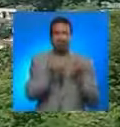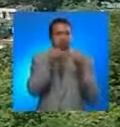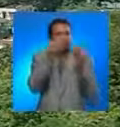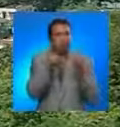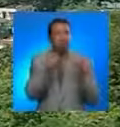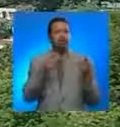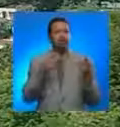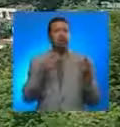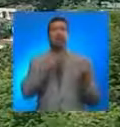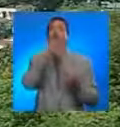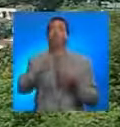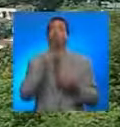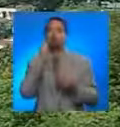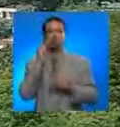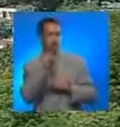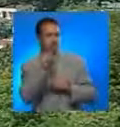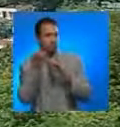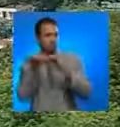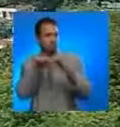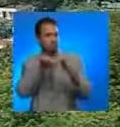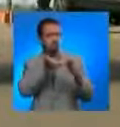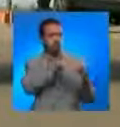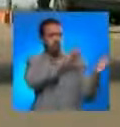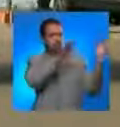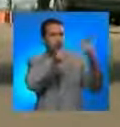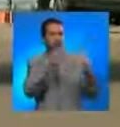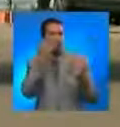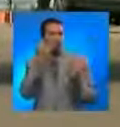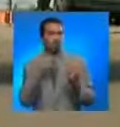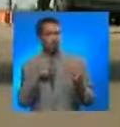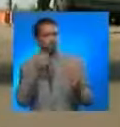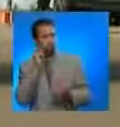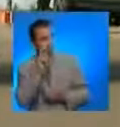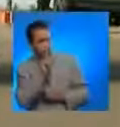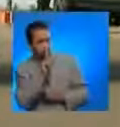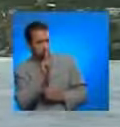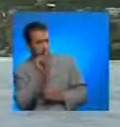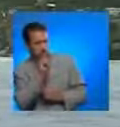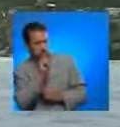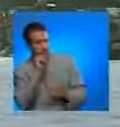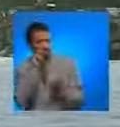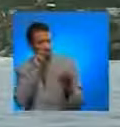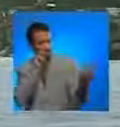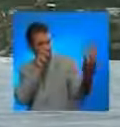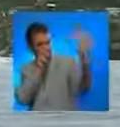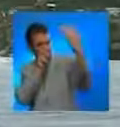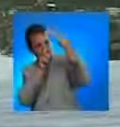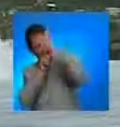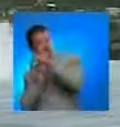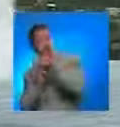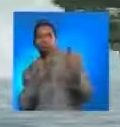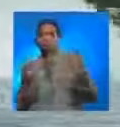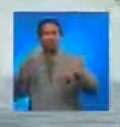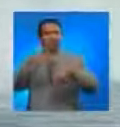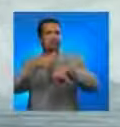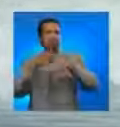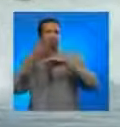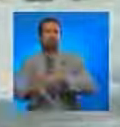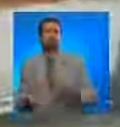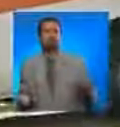Never approach the beach to look at a tsunami. If you are so close that you can see the waves, then it might be too late to